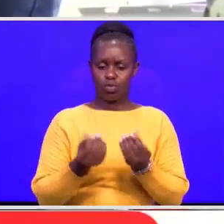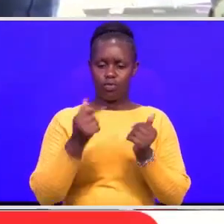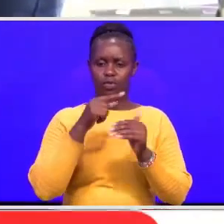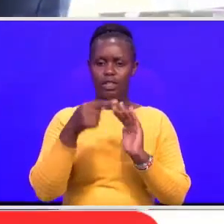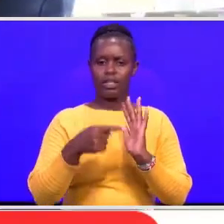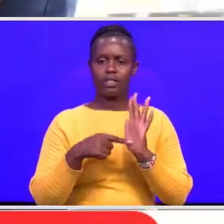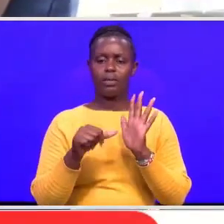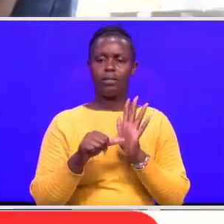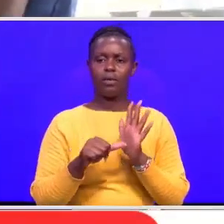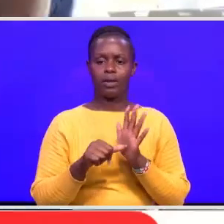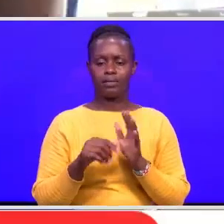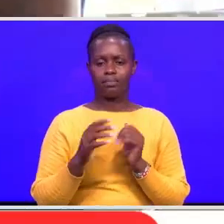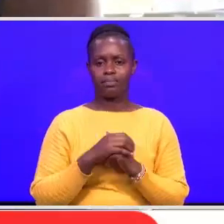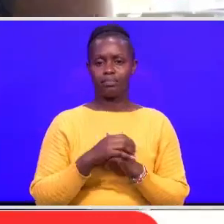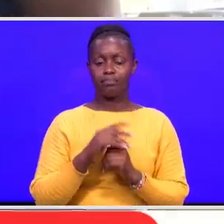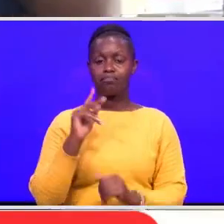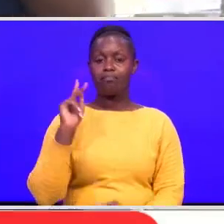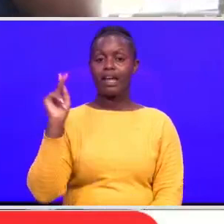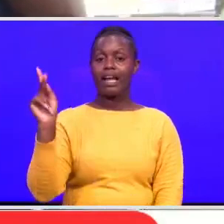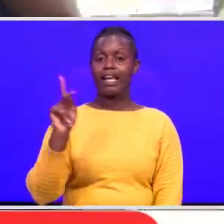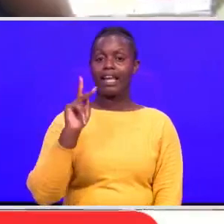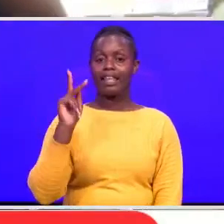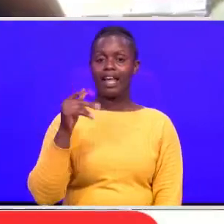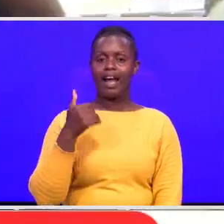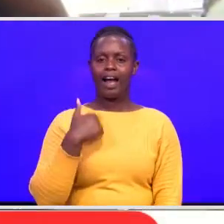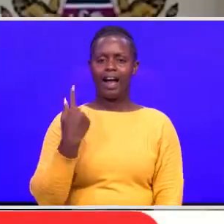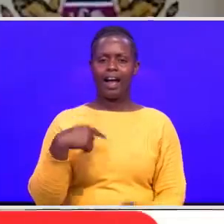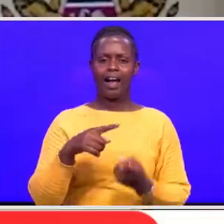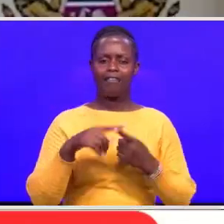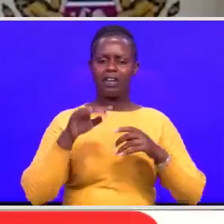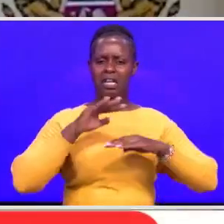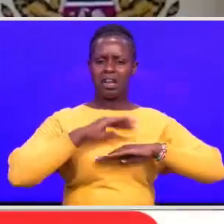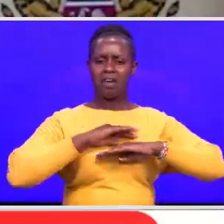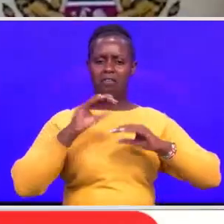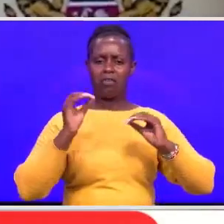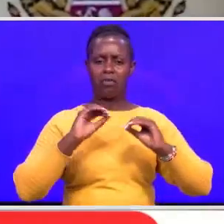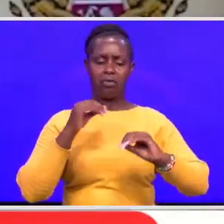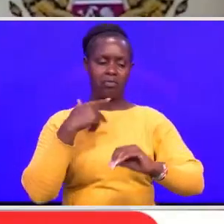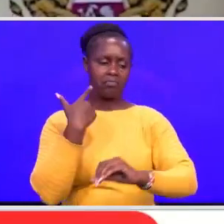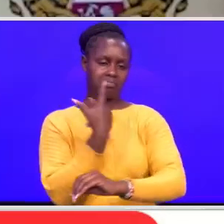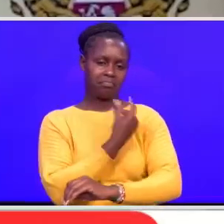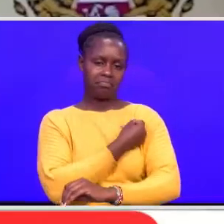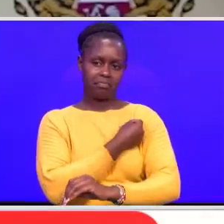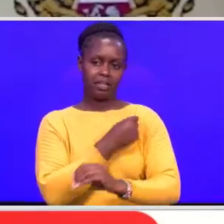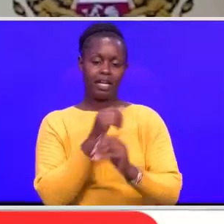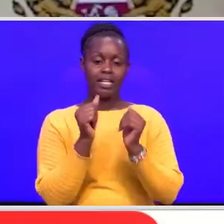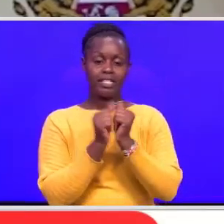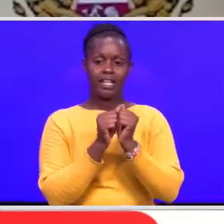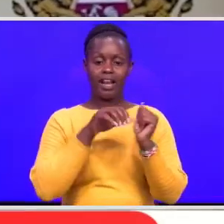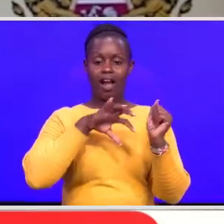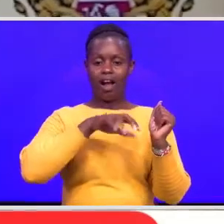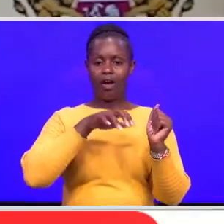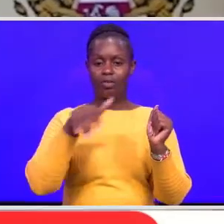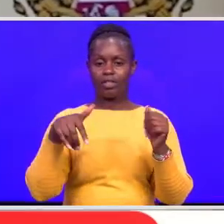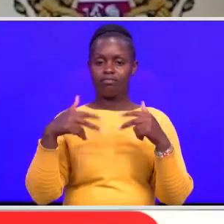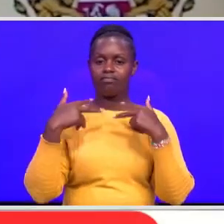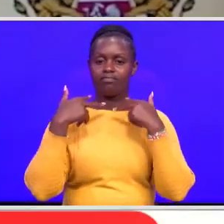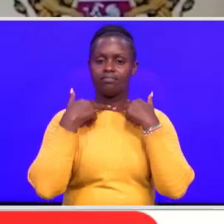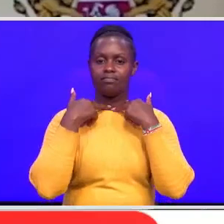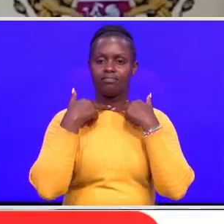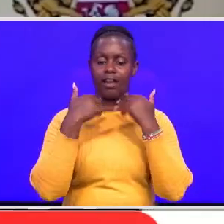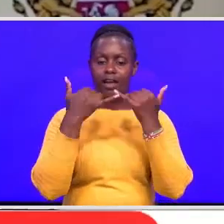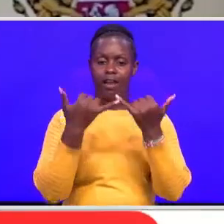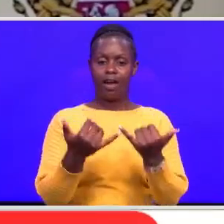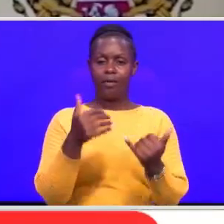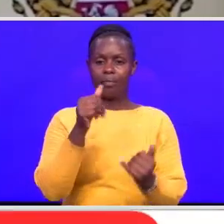Kenya is still grappling with an acute shortage of childhood vaccines, with 10 counties bearing the greatest brunt. And now,